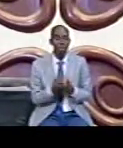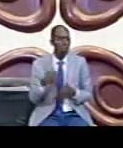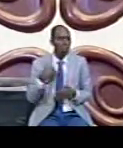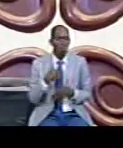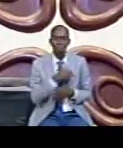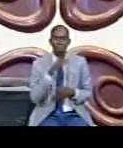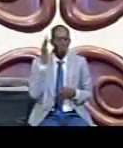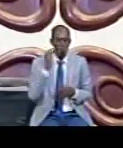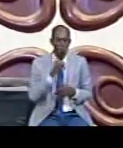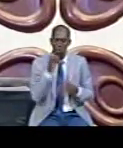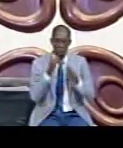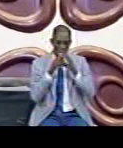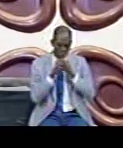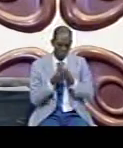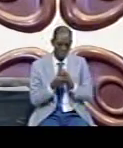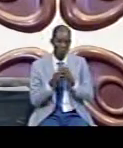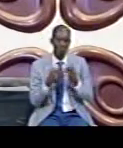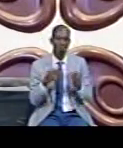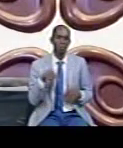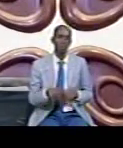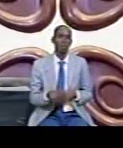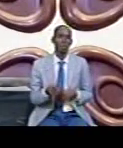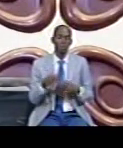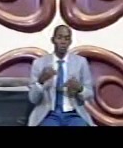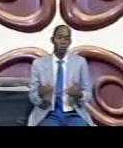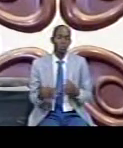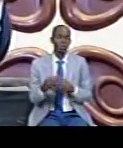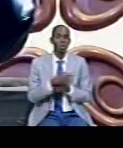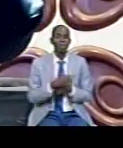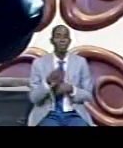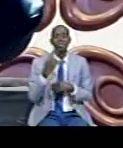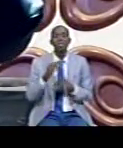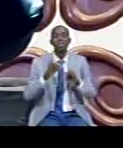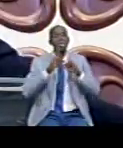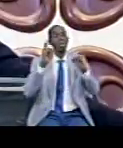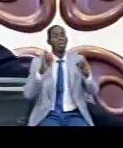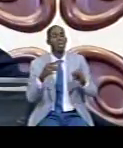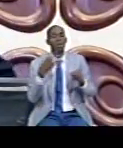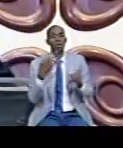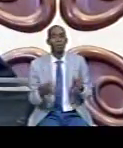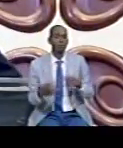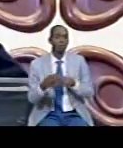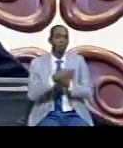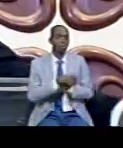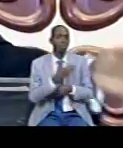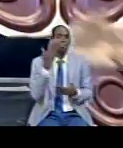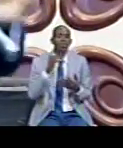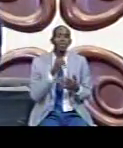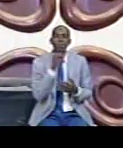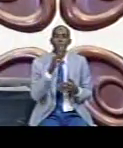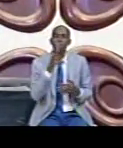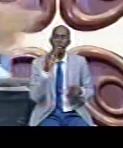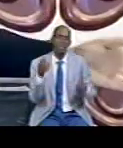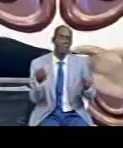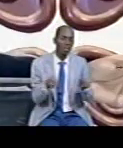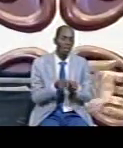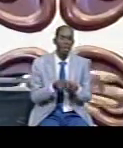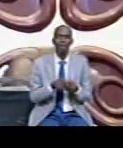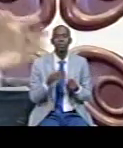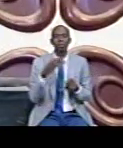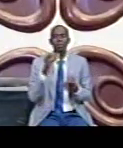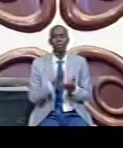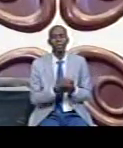Today, the idols of today may not be like that of Nebuchadnezzar. The idol of money,